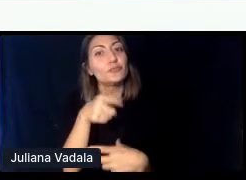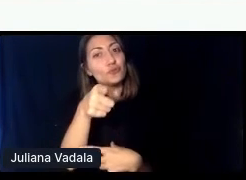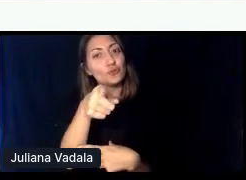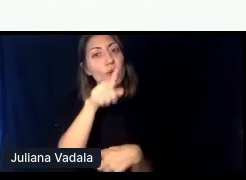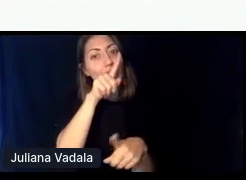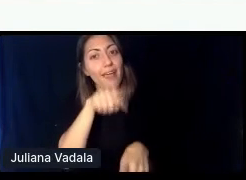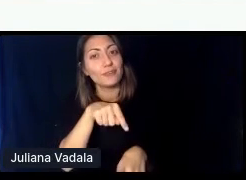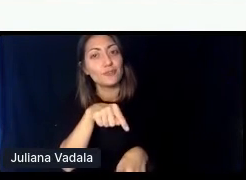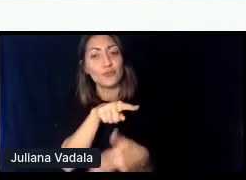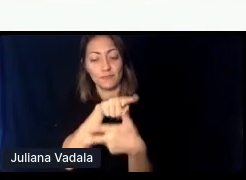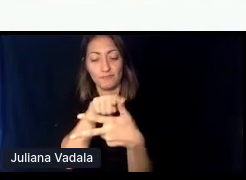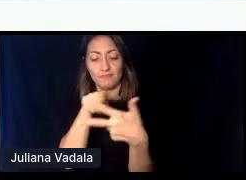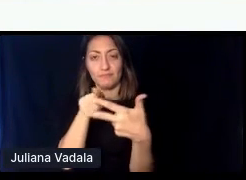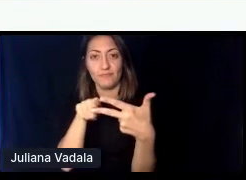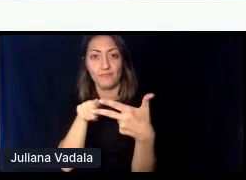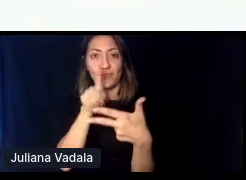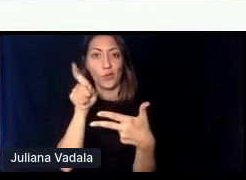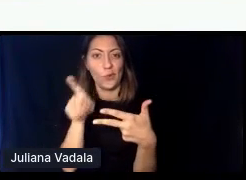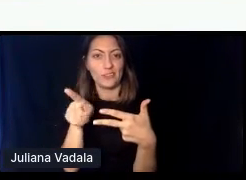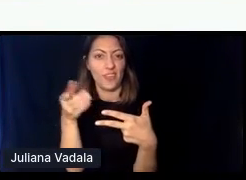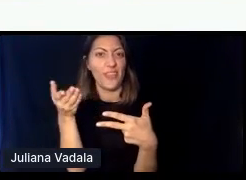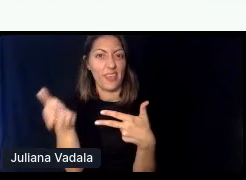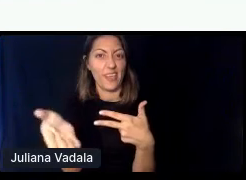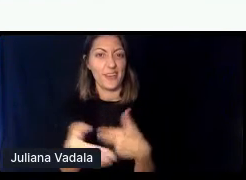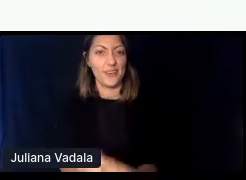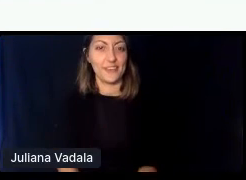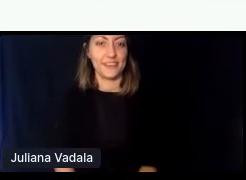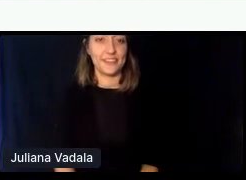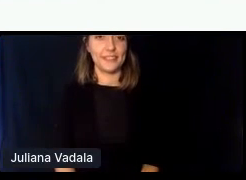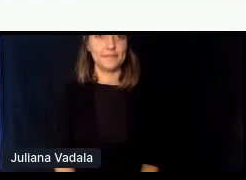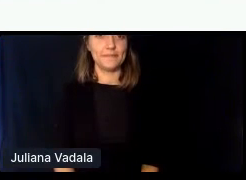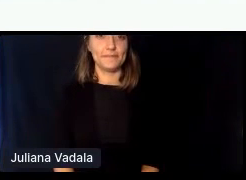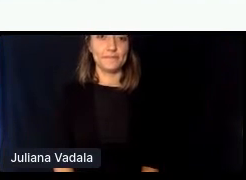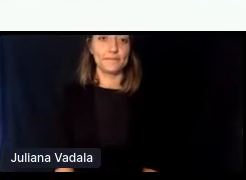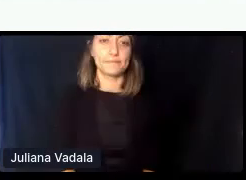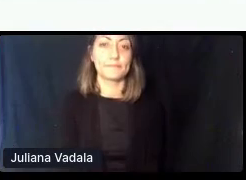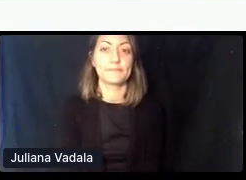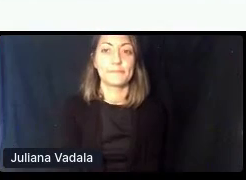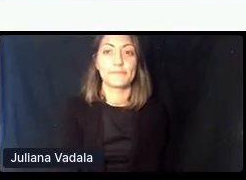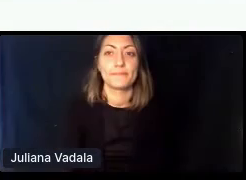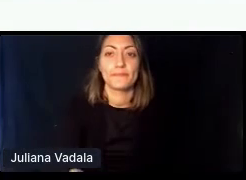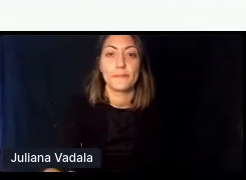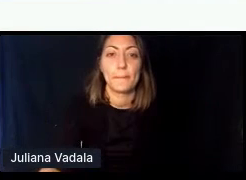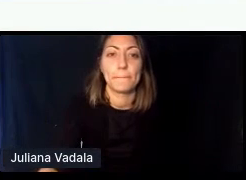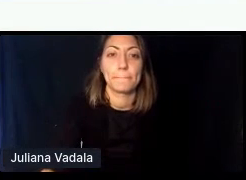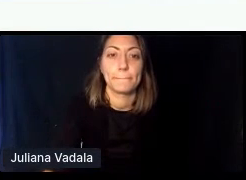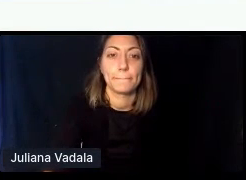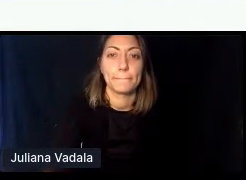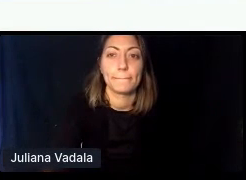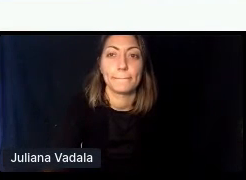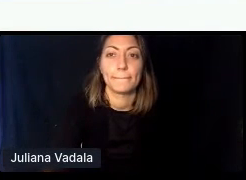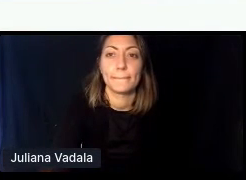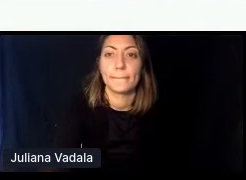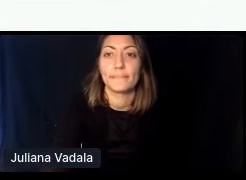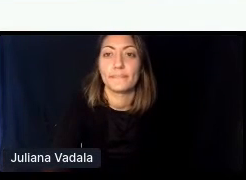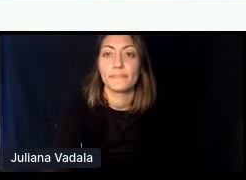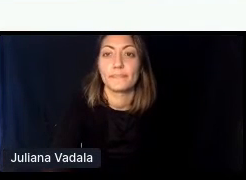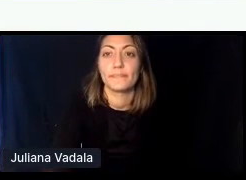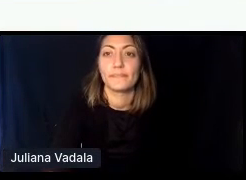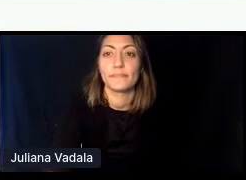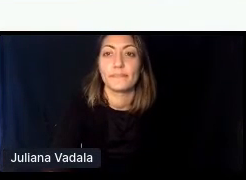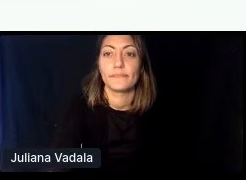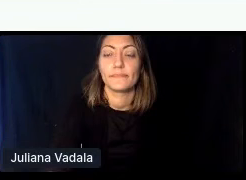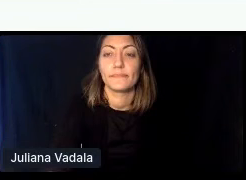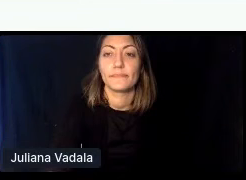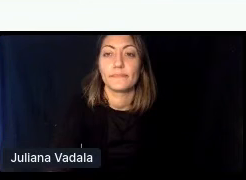here. So there are the questions, and if you go down to the poll, over to the polls,